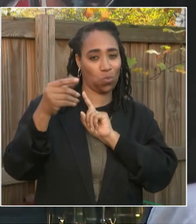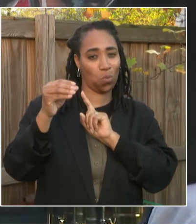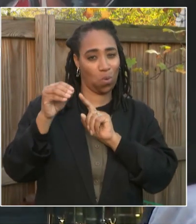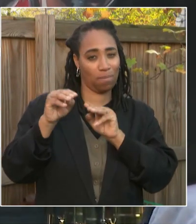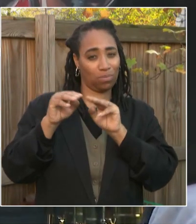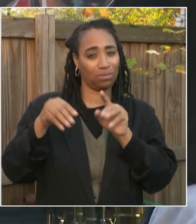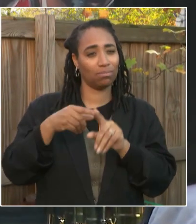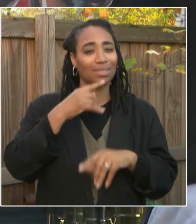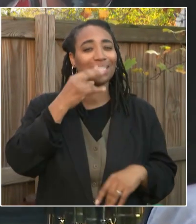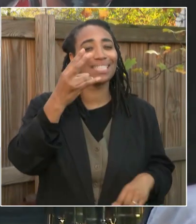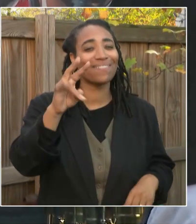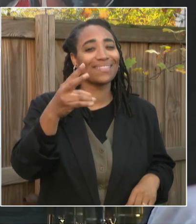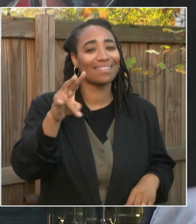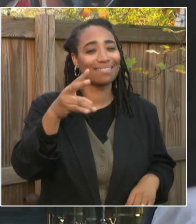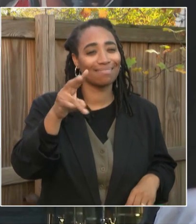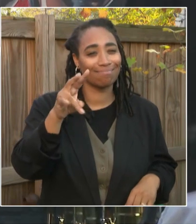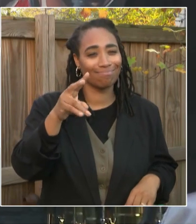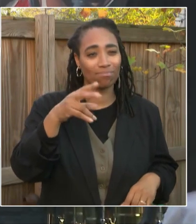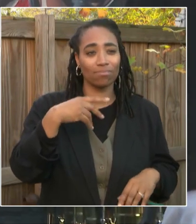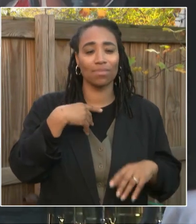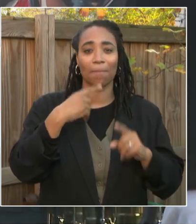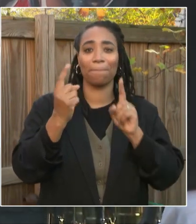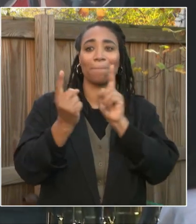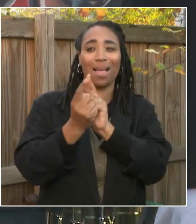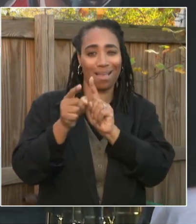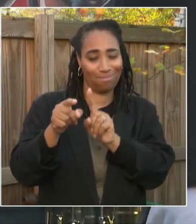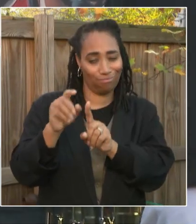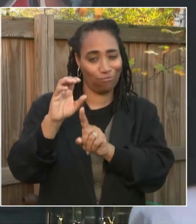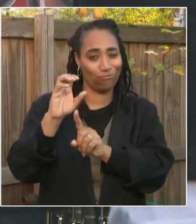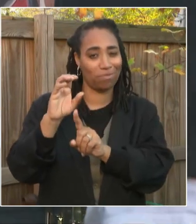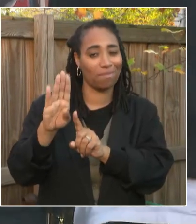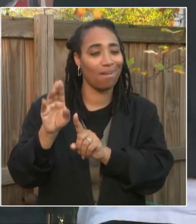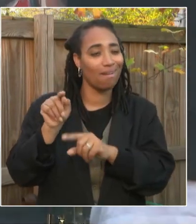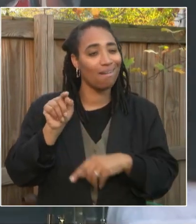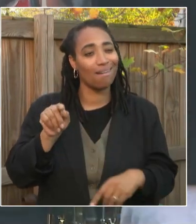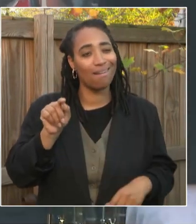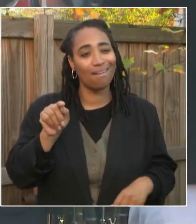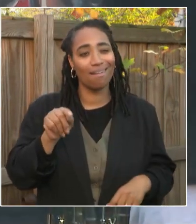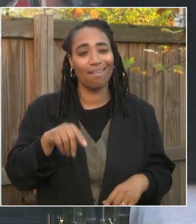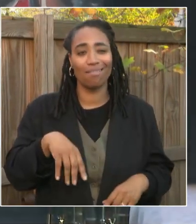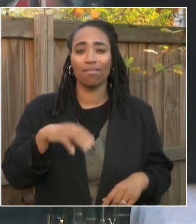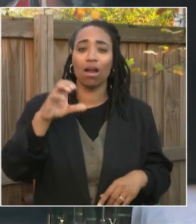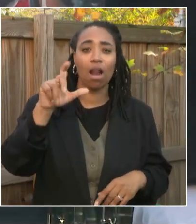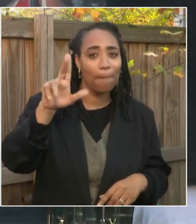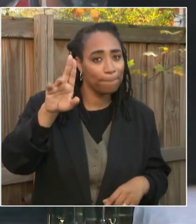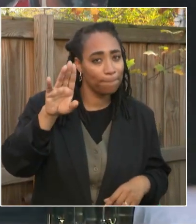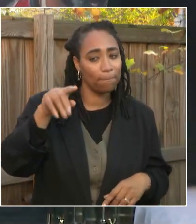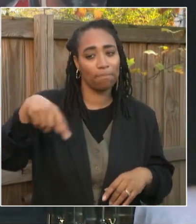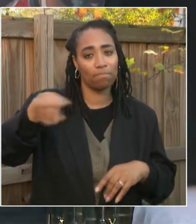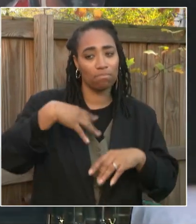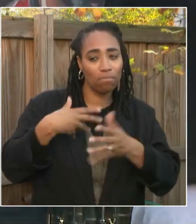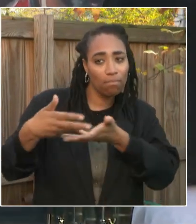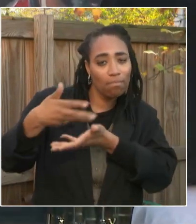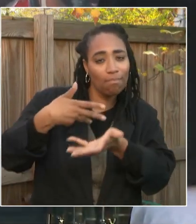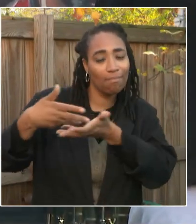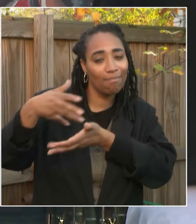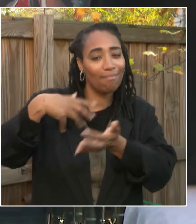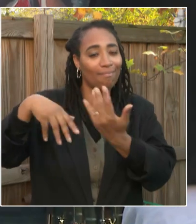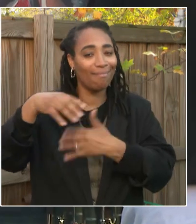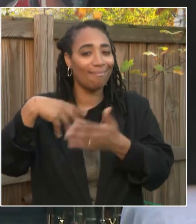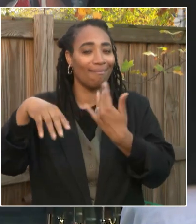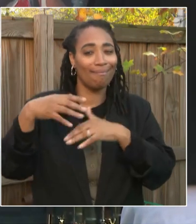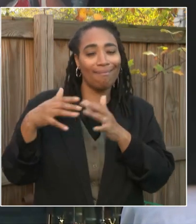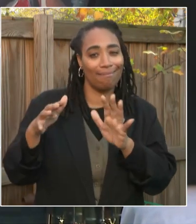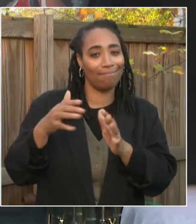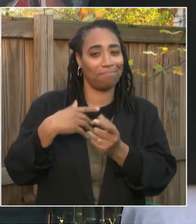Brown at the Club LeBaron. And I actually talked to him over the phone. He